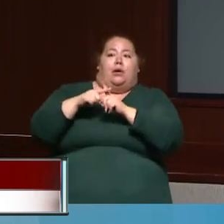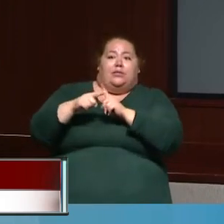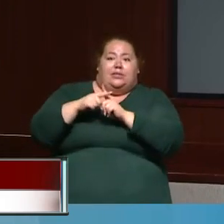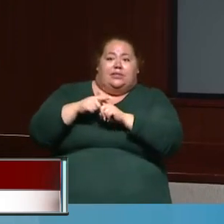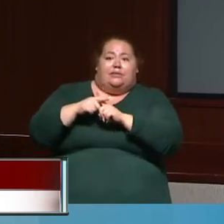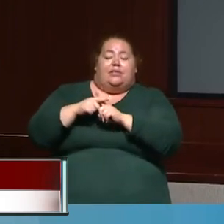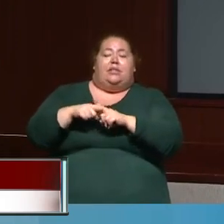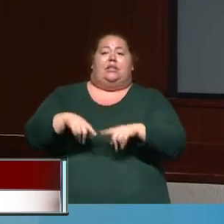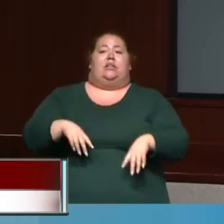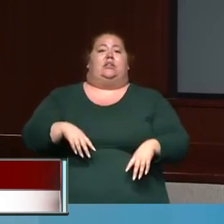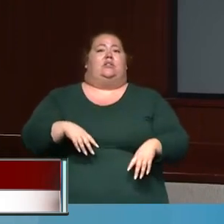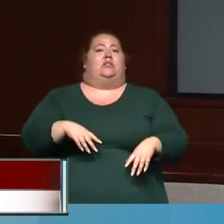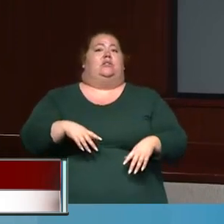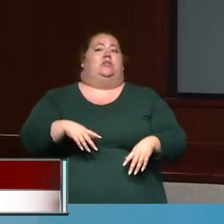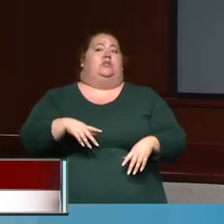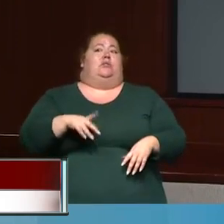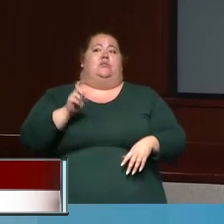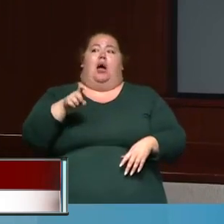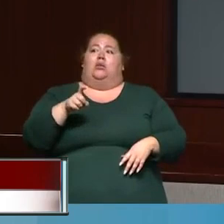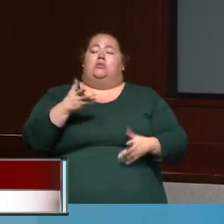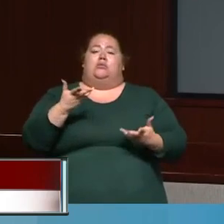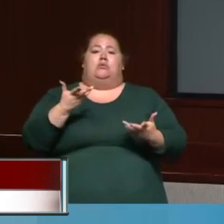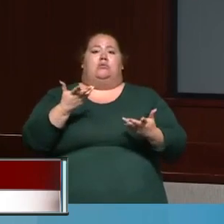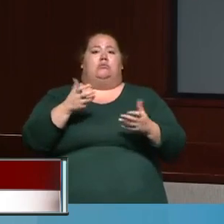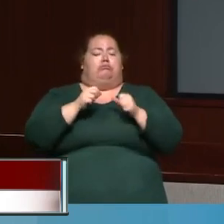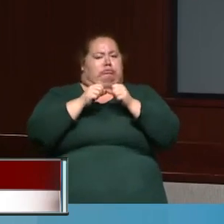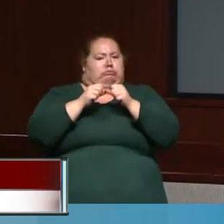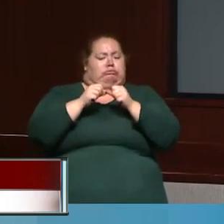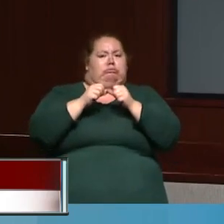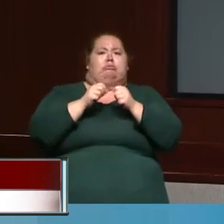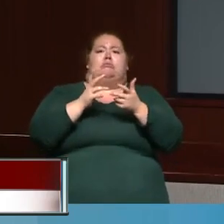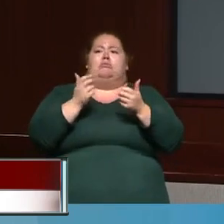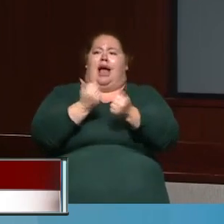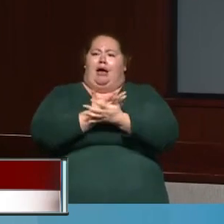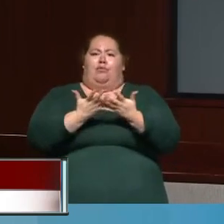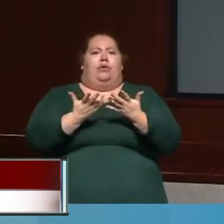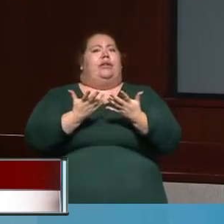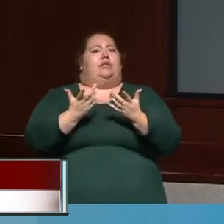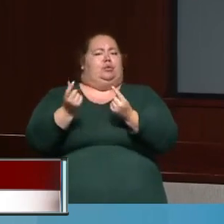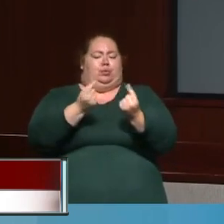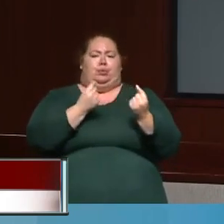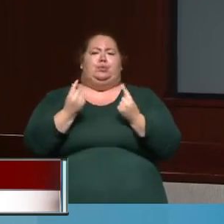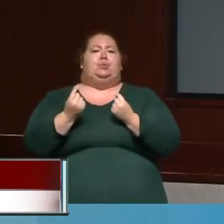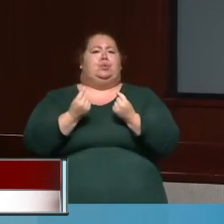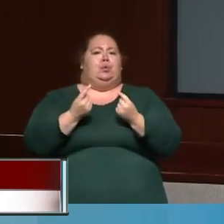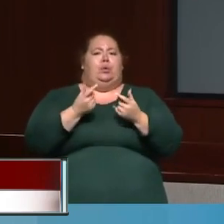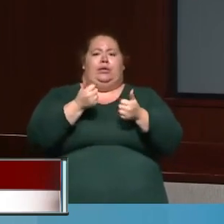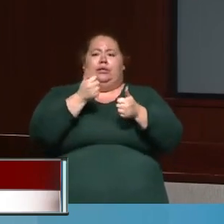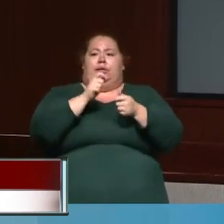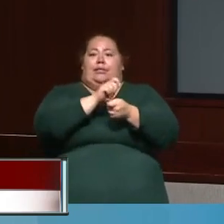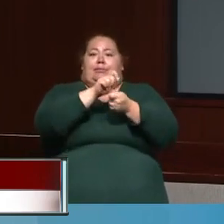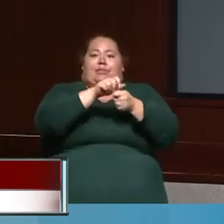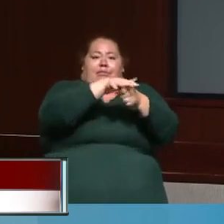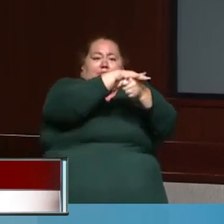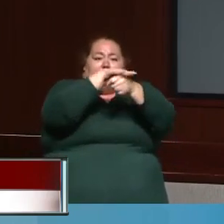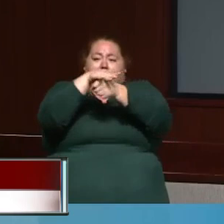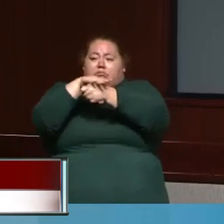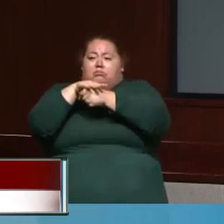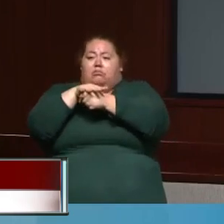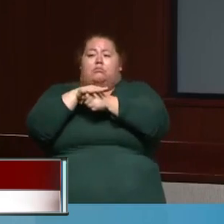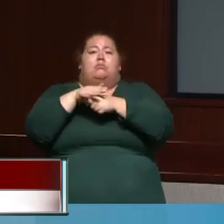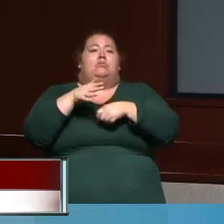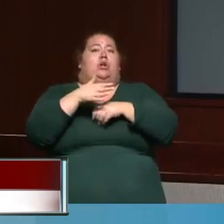rates, ensuring that we're doing all we can in certain areas of our community that have these